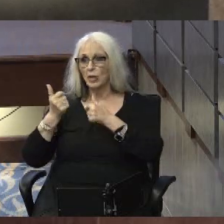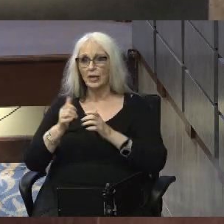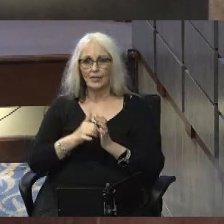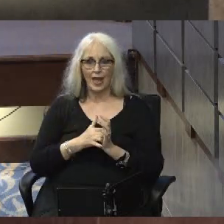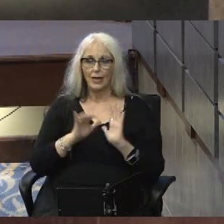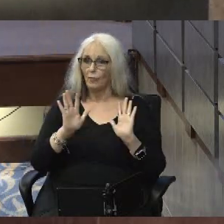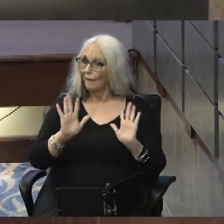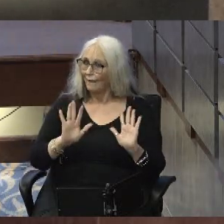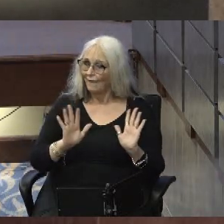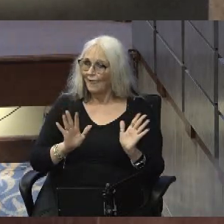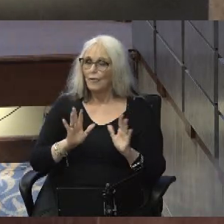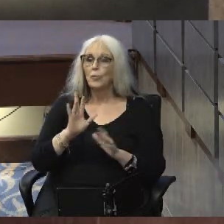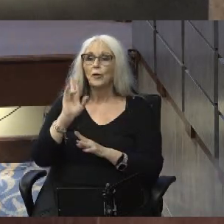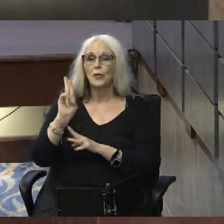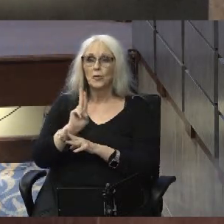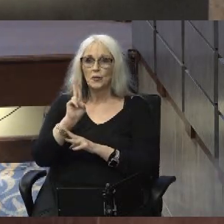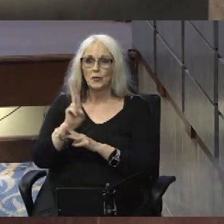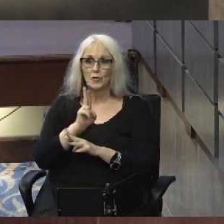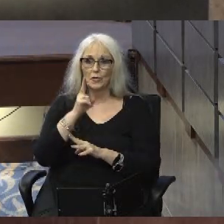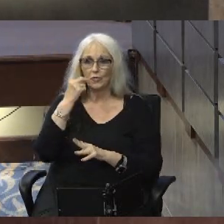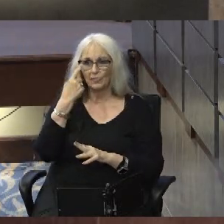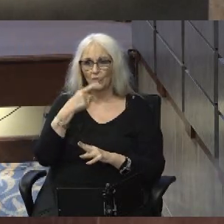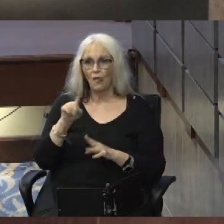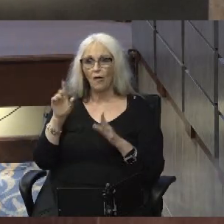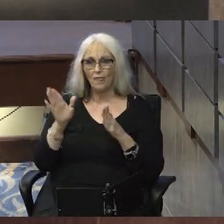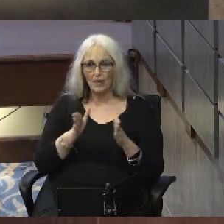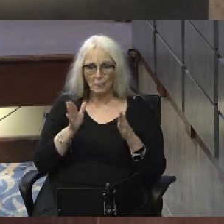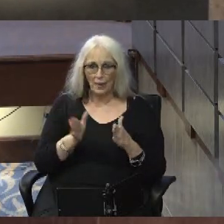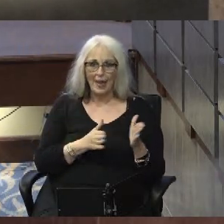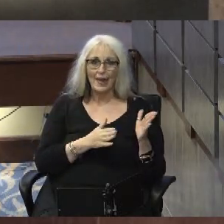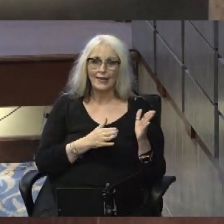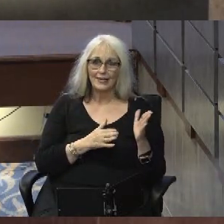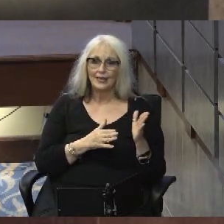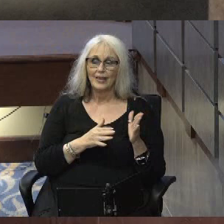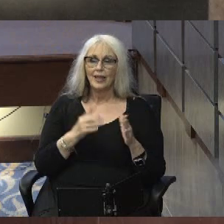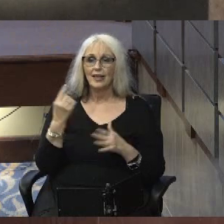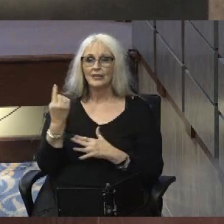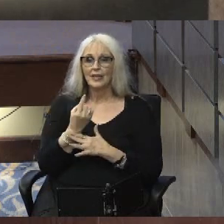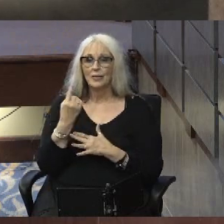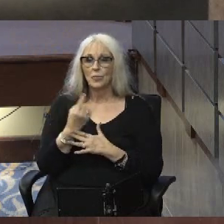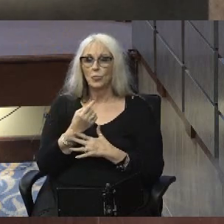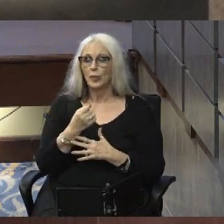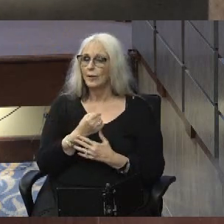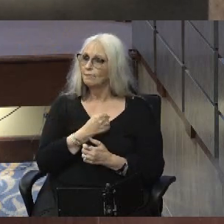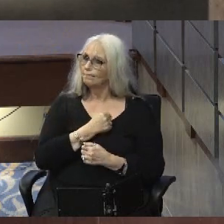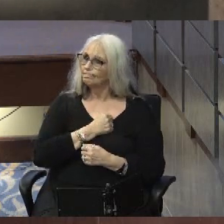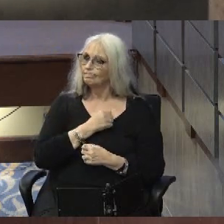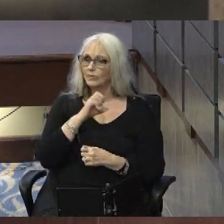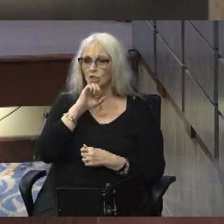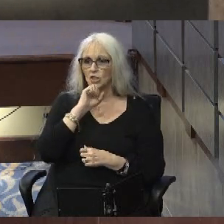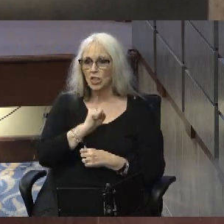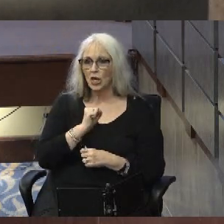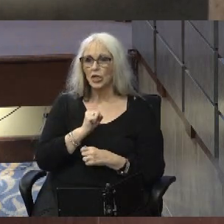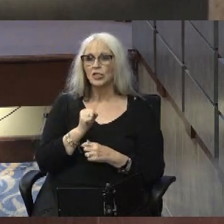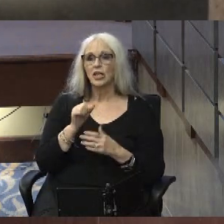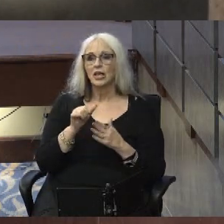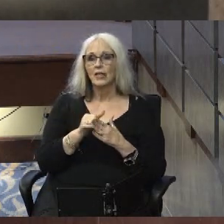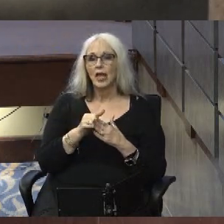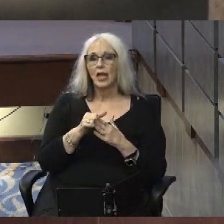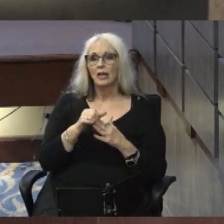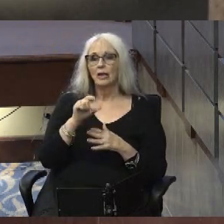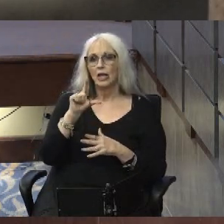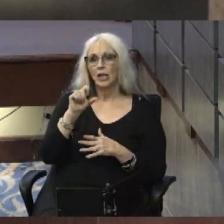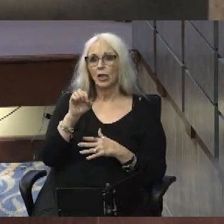be incorporated into the strategy and the plan. That is something that we hold tightly and dearly as our local